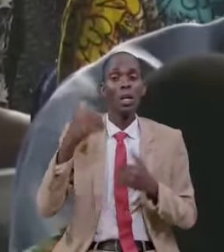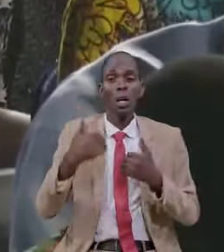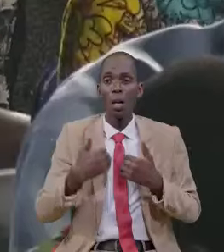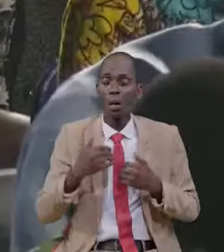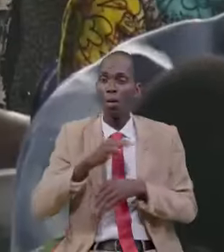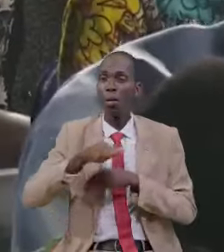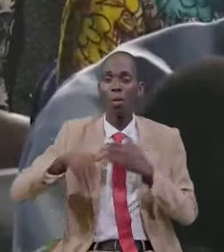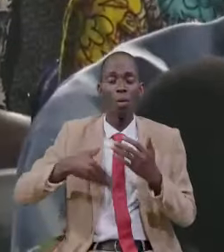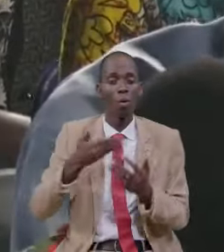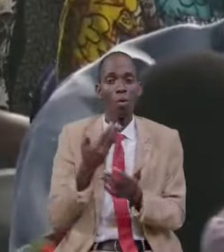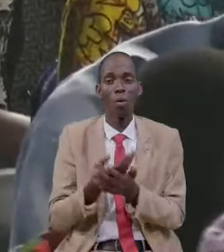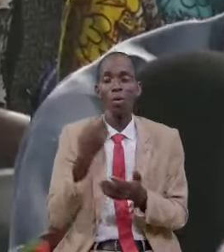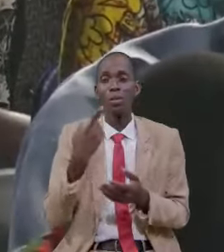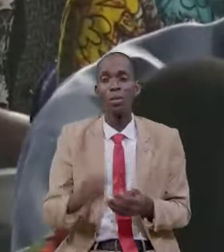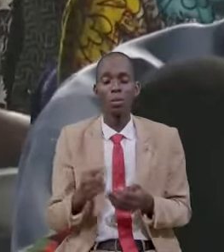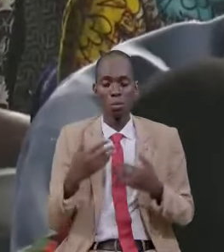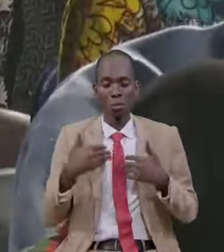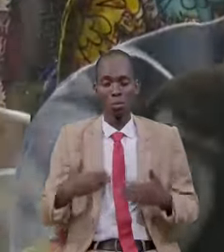of your body with him.